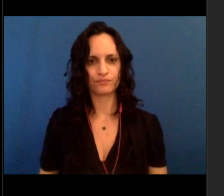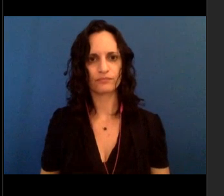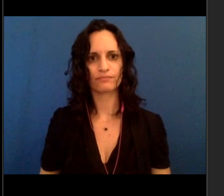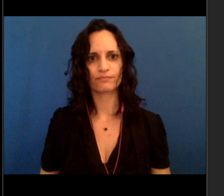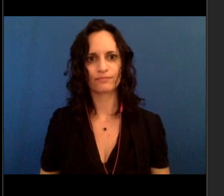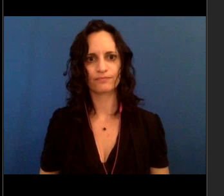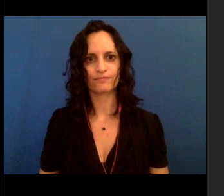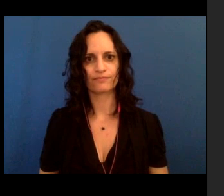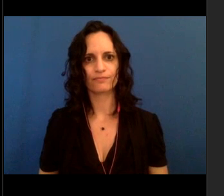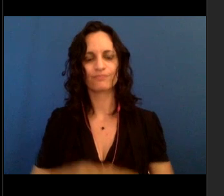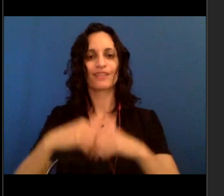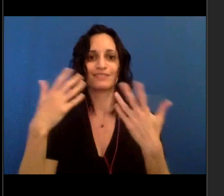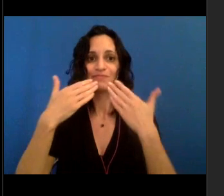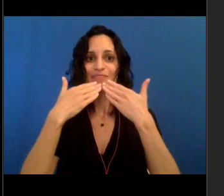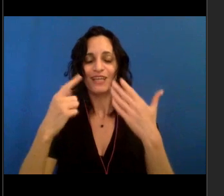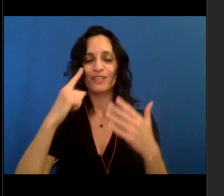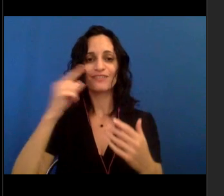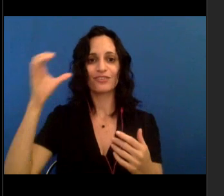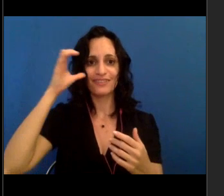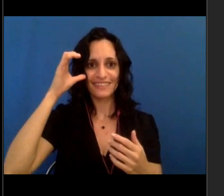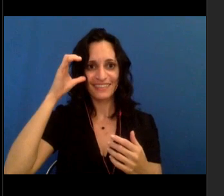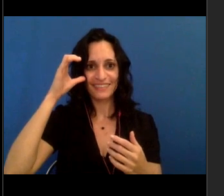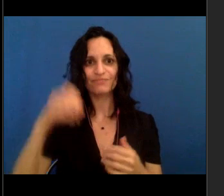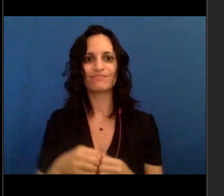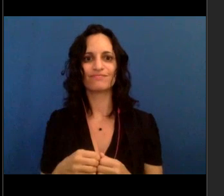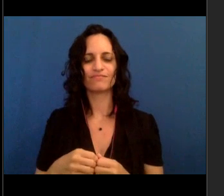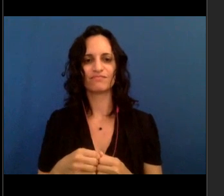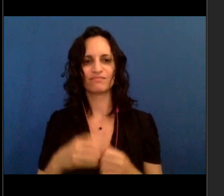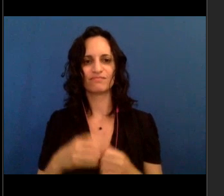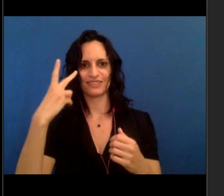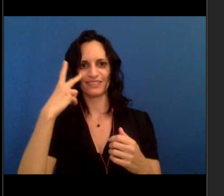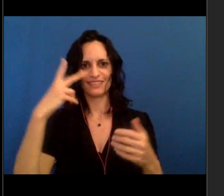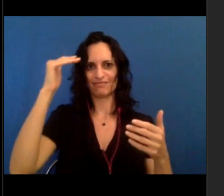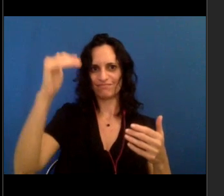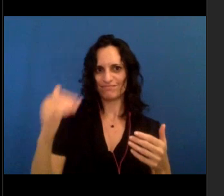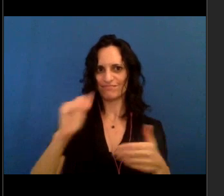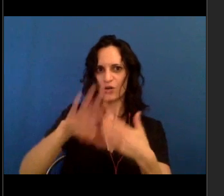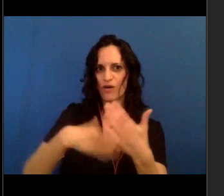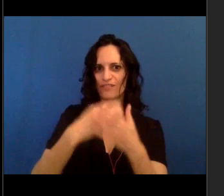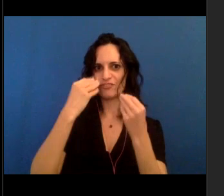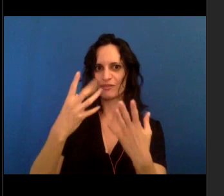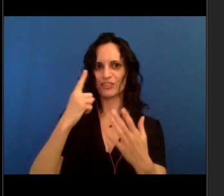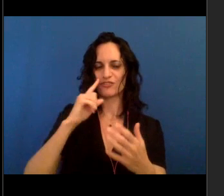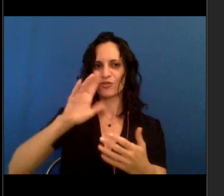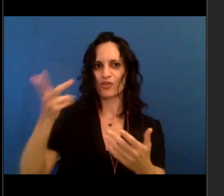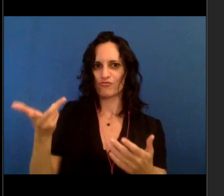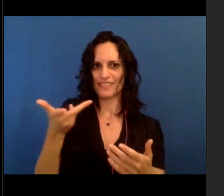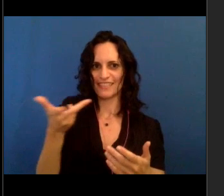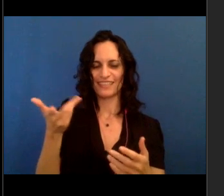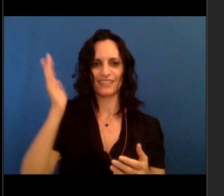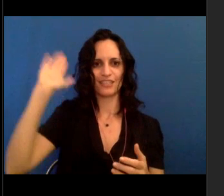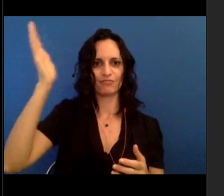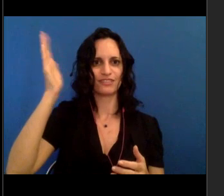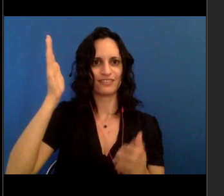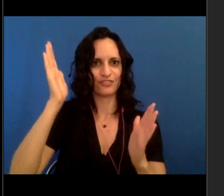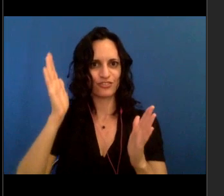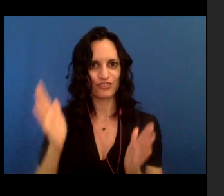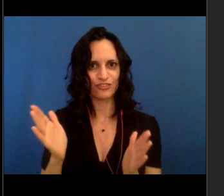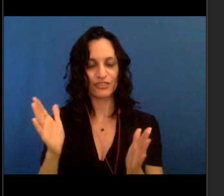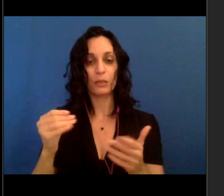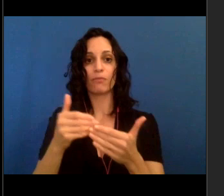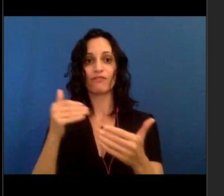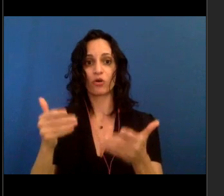So thank you for listening. This is all of our information for all of the presenters. And before we